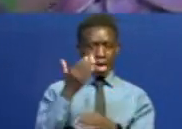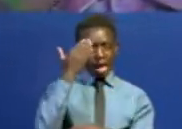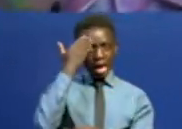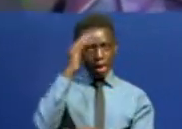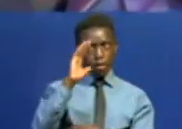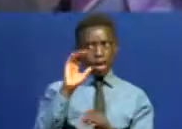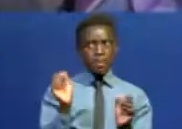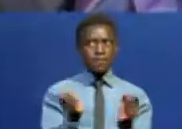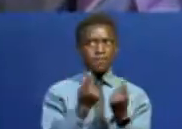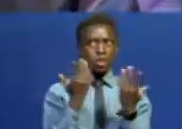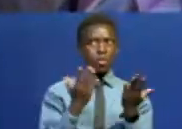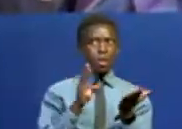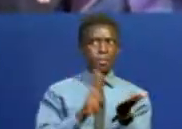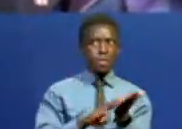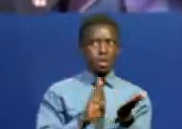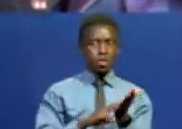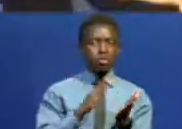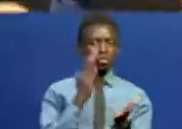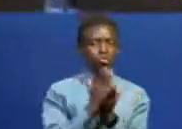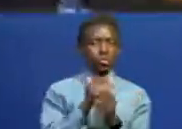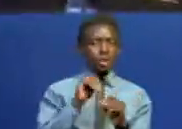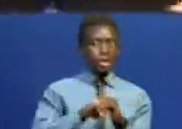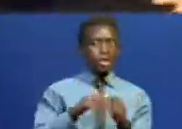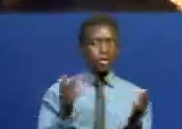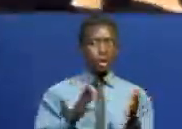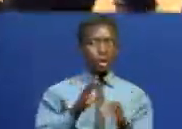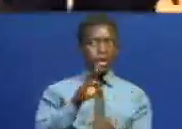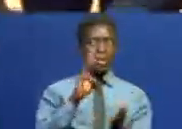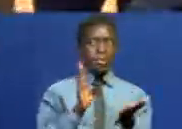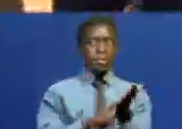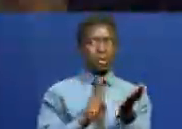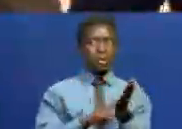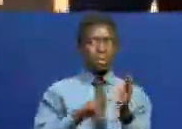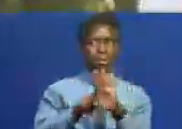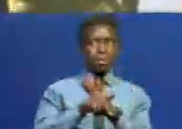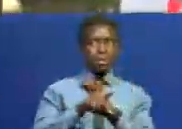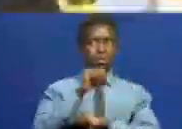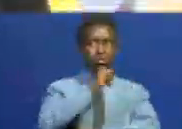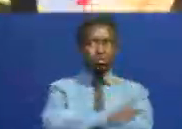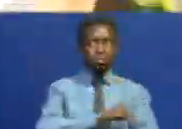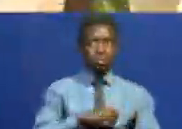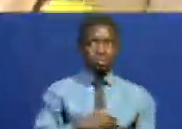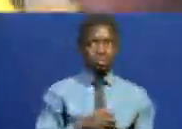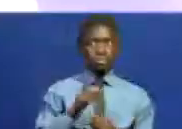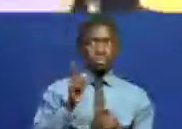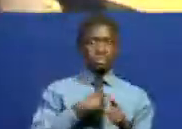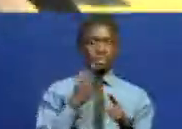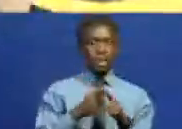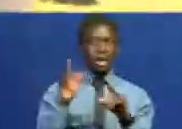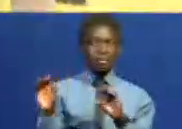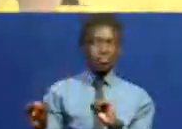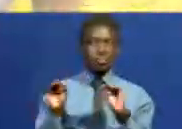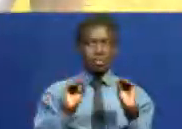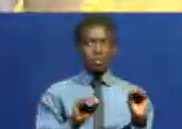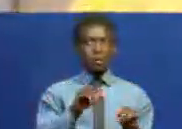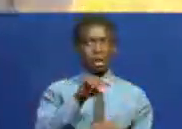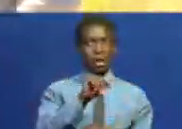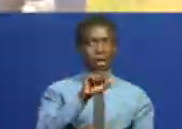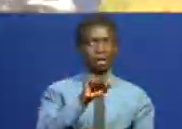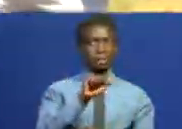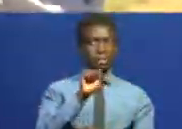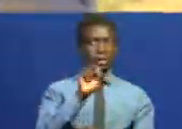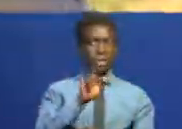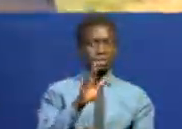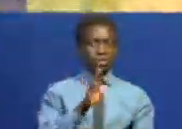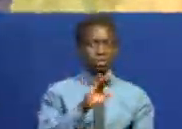to be held at the Migori Primary School. The venue was, however, relocated to Asar Johnson due to